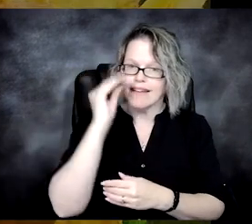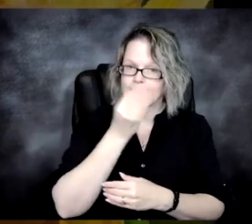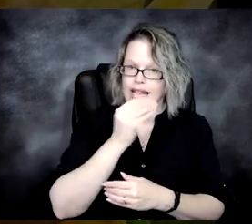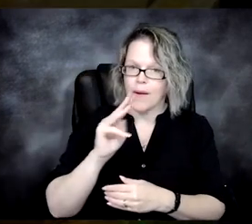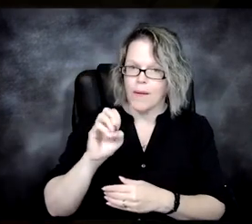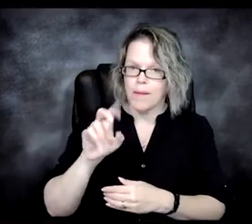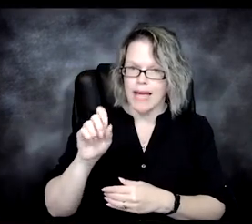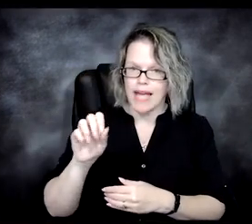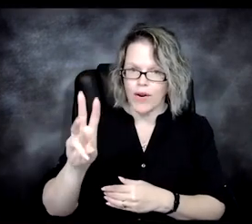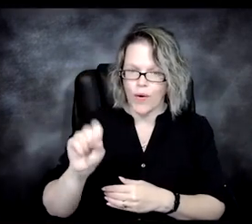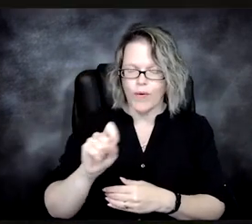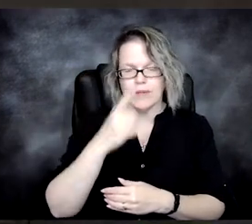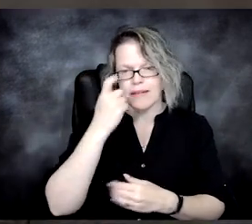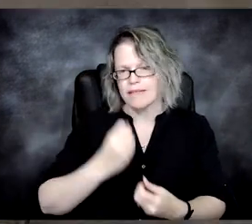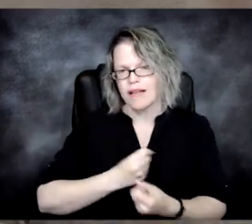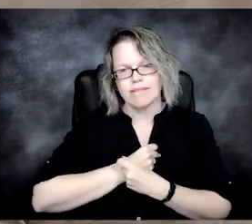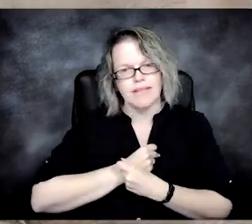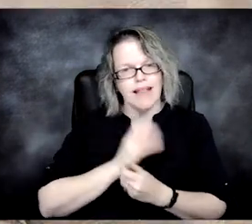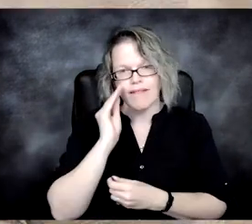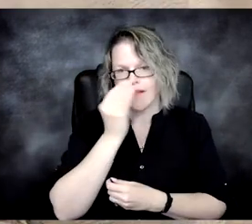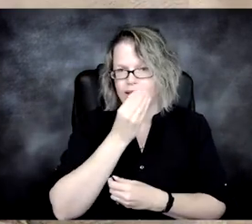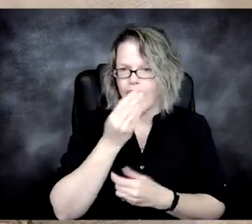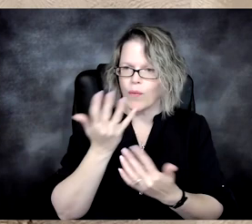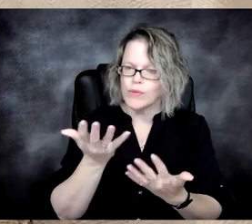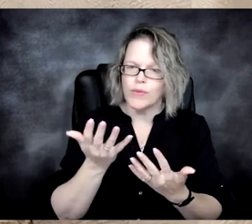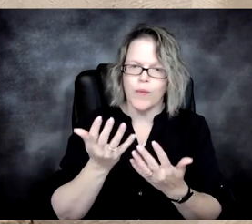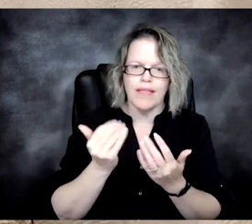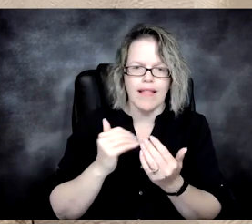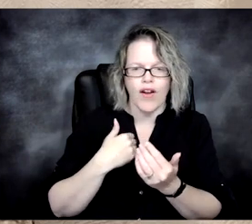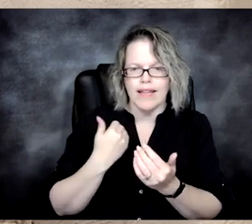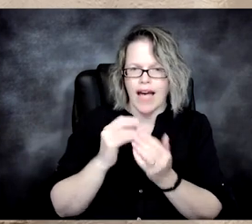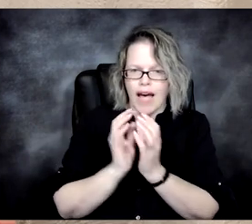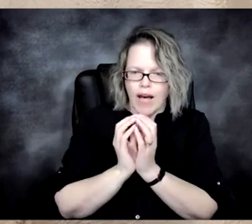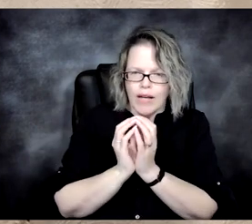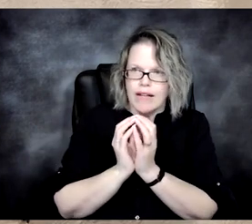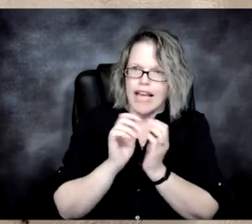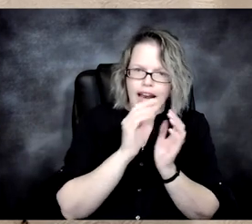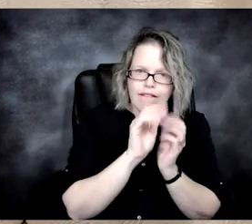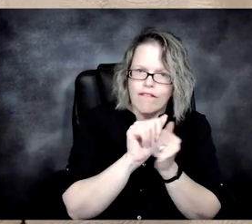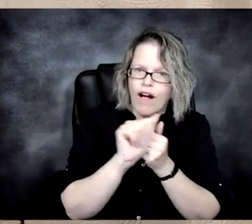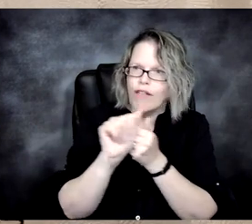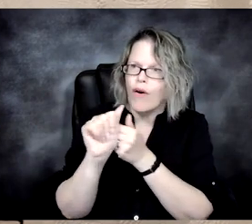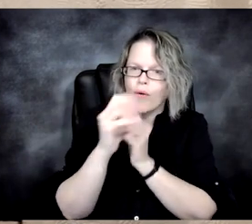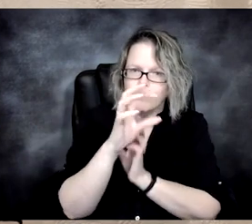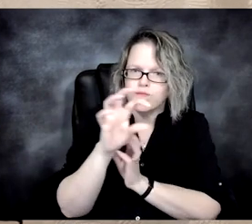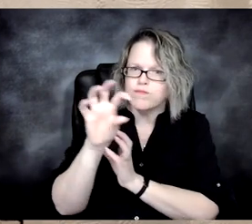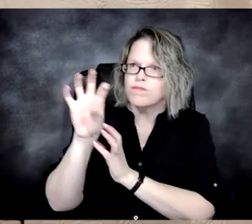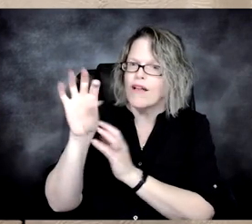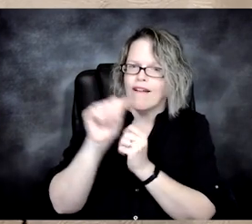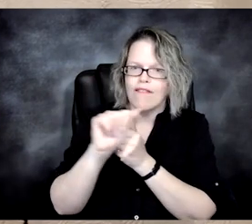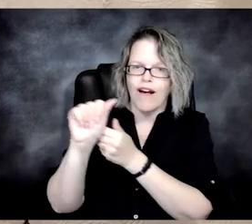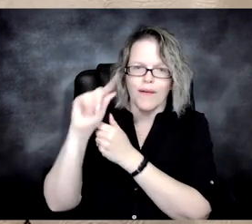by my love for the flower. I love how when the flowers are young, they follow the sun. And this painting